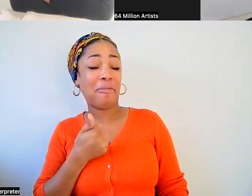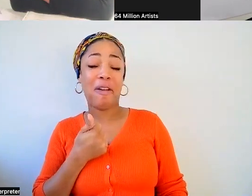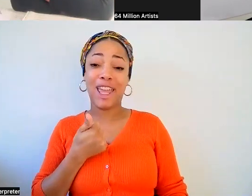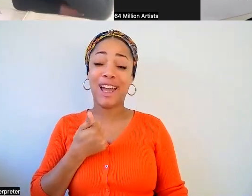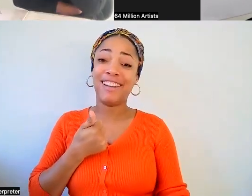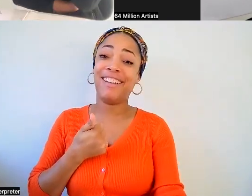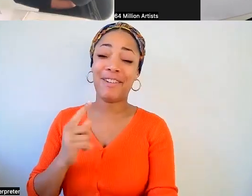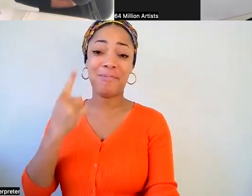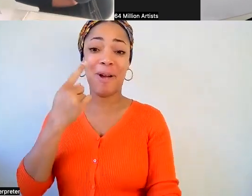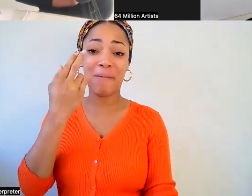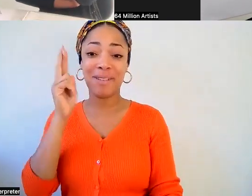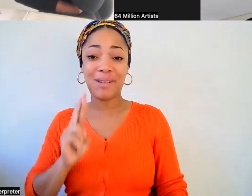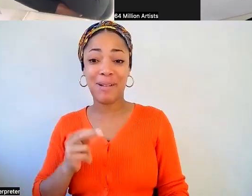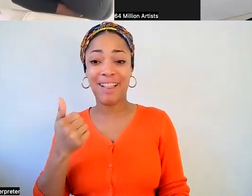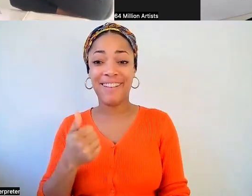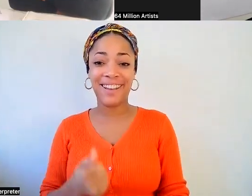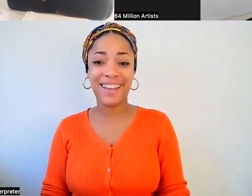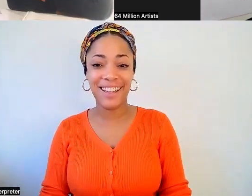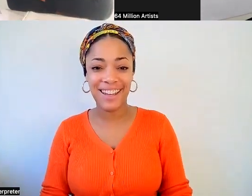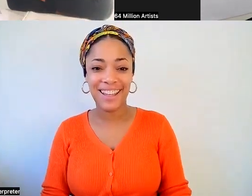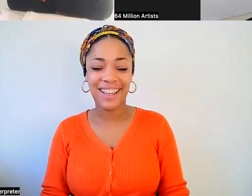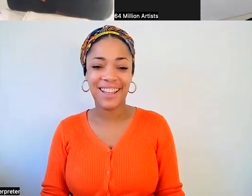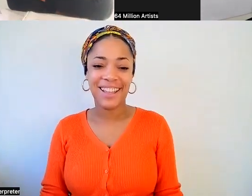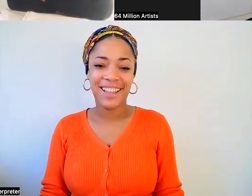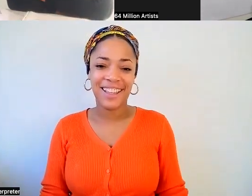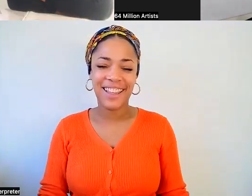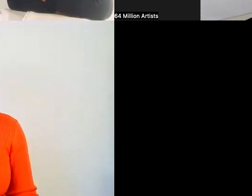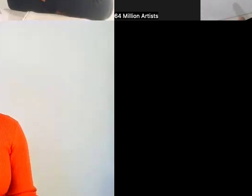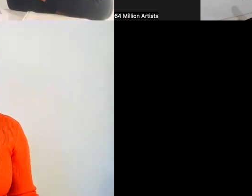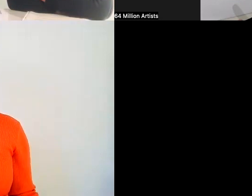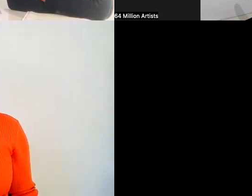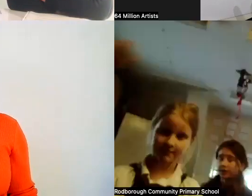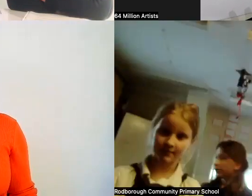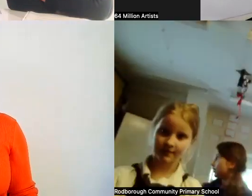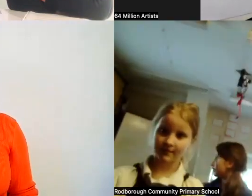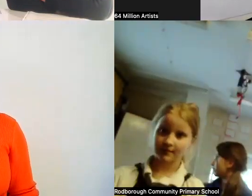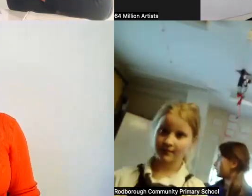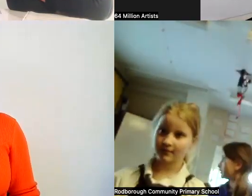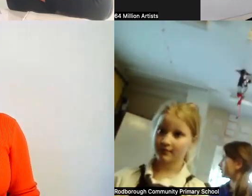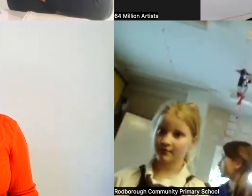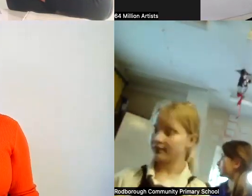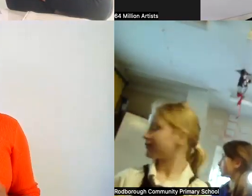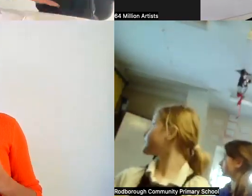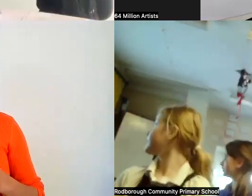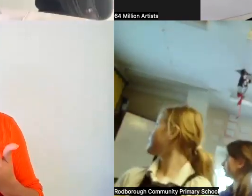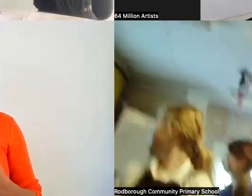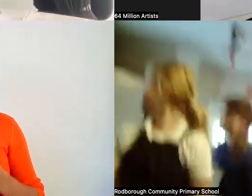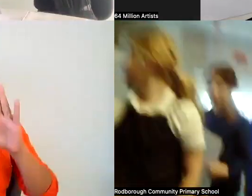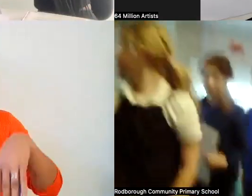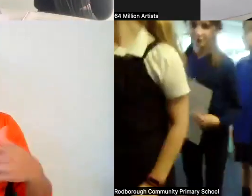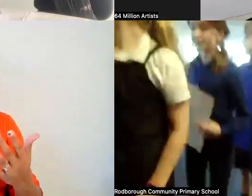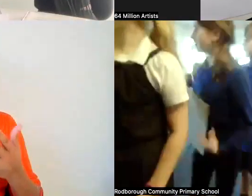and then he broke it up, didn't he? He added a bit, and then you sort of, and then you were guessing whether it would come back to wet, and it did. Yes, that's right. That's good.